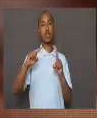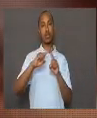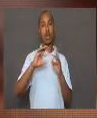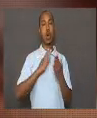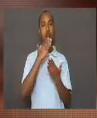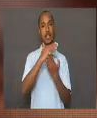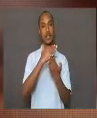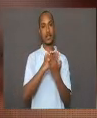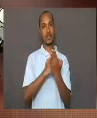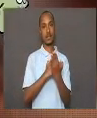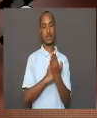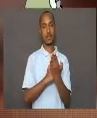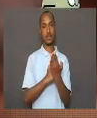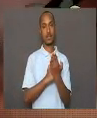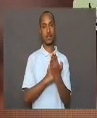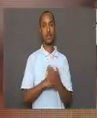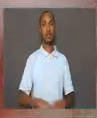lesson.